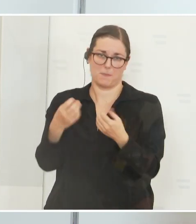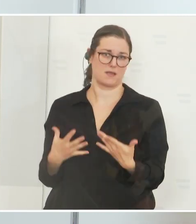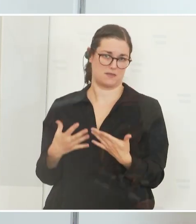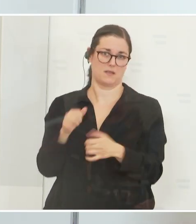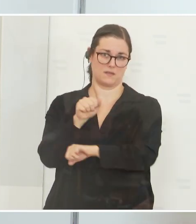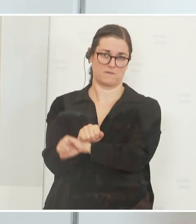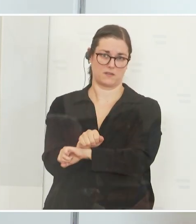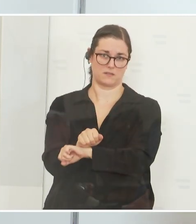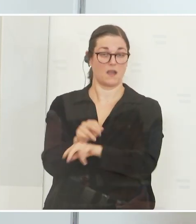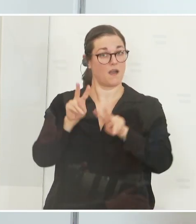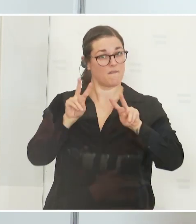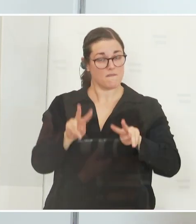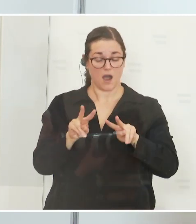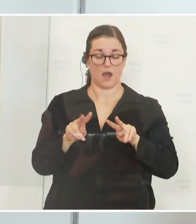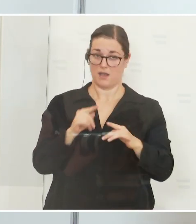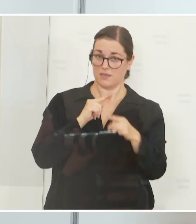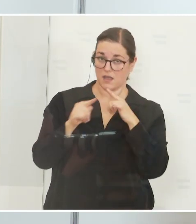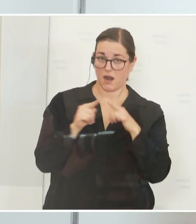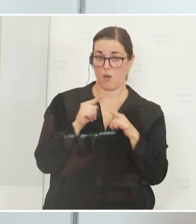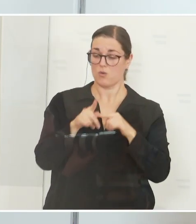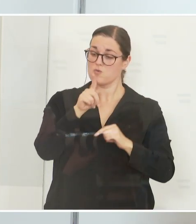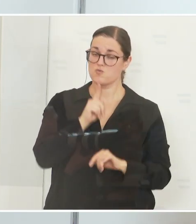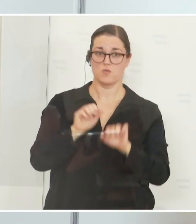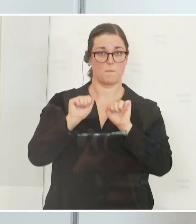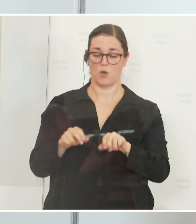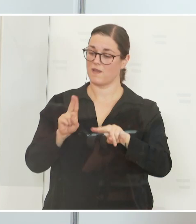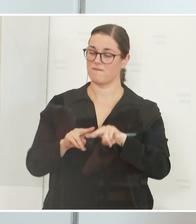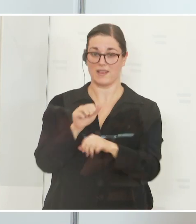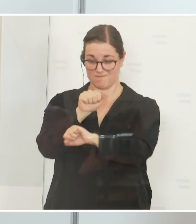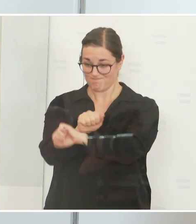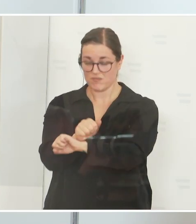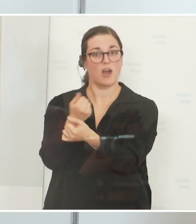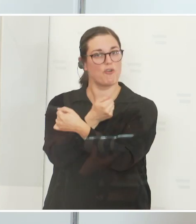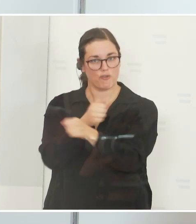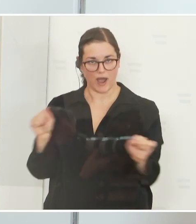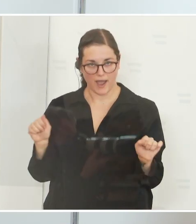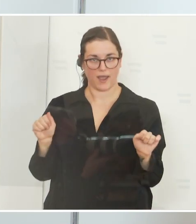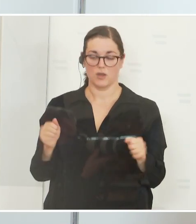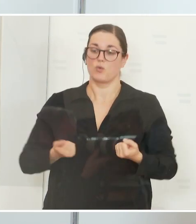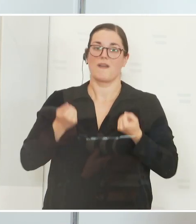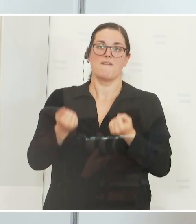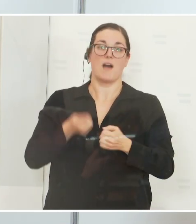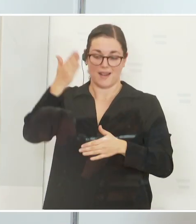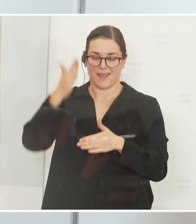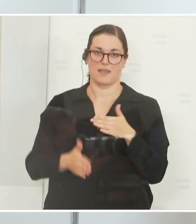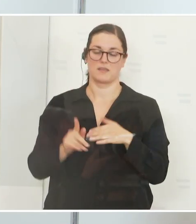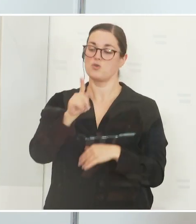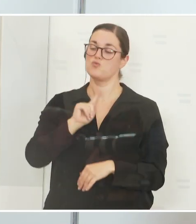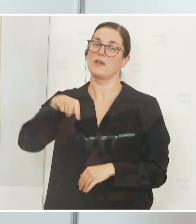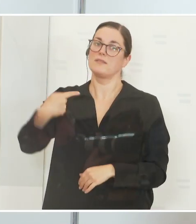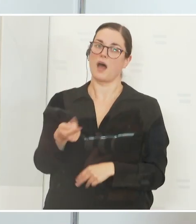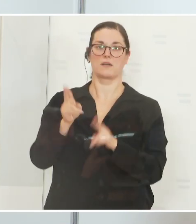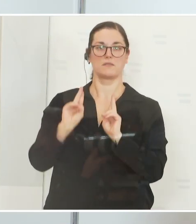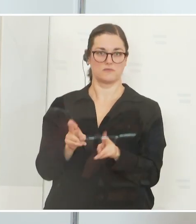dialogue will begin only when all political prisoners are released and violence ends. Today, I